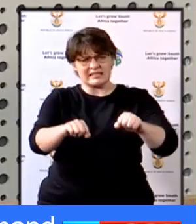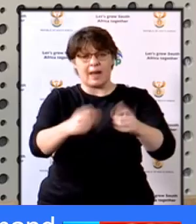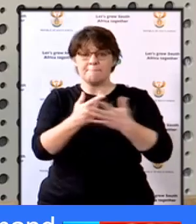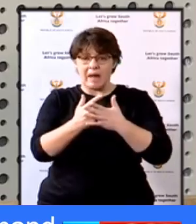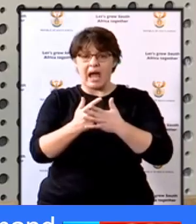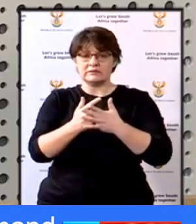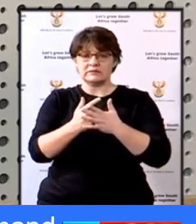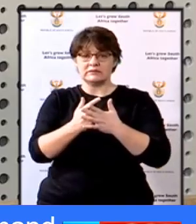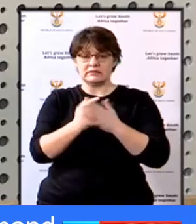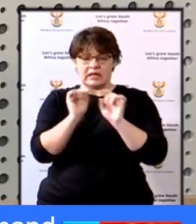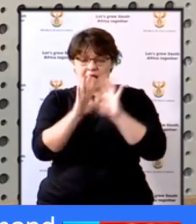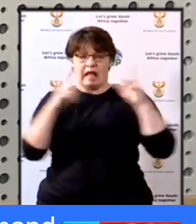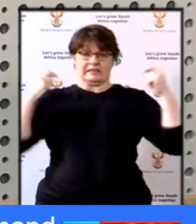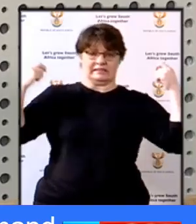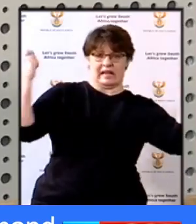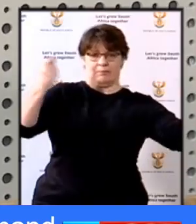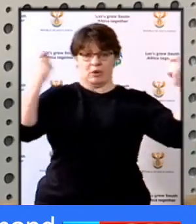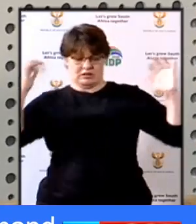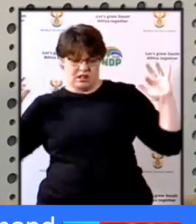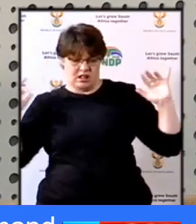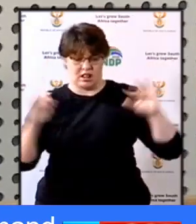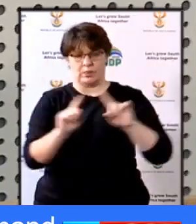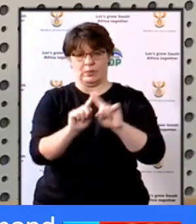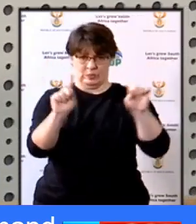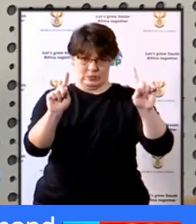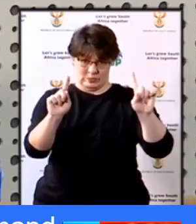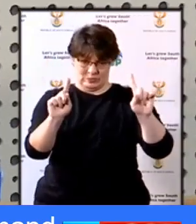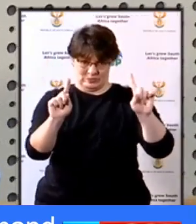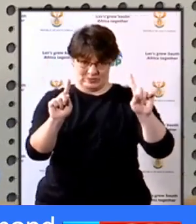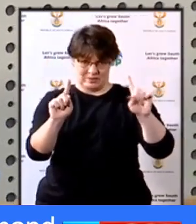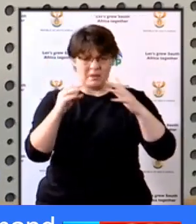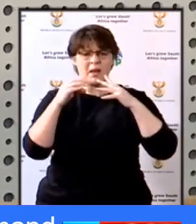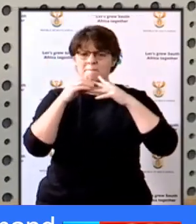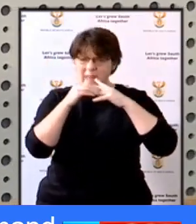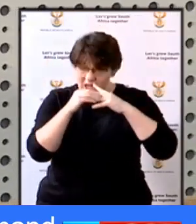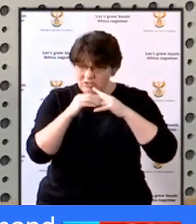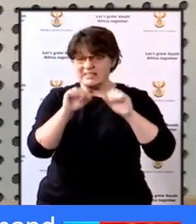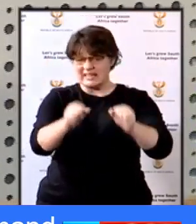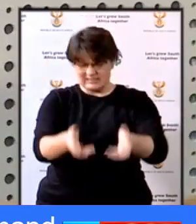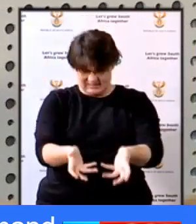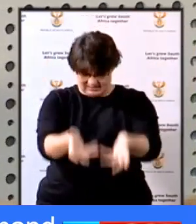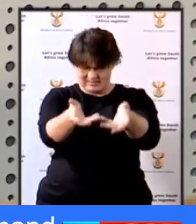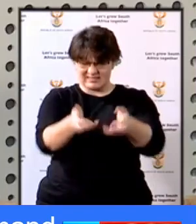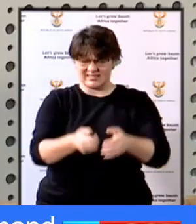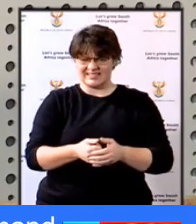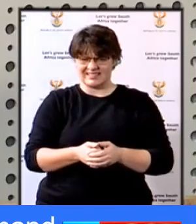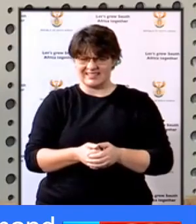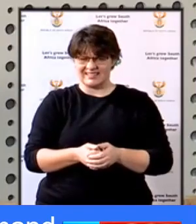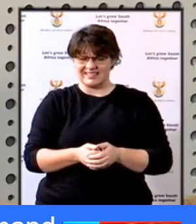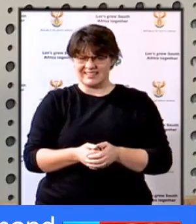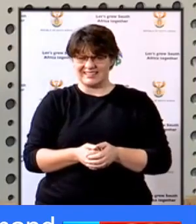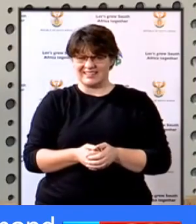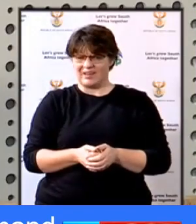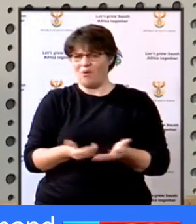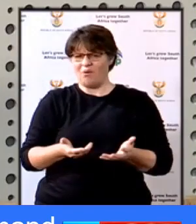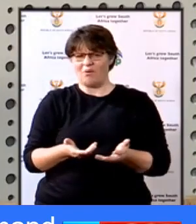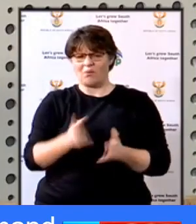the wedding celebration. As far as I know, you can go and get